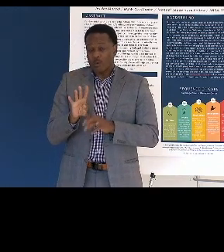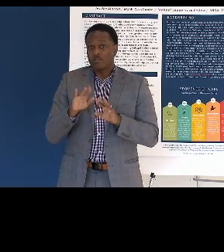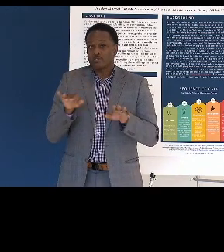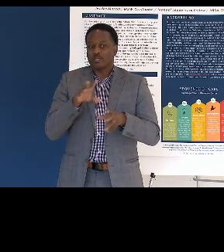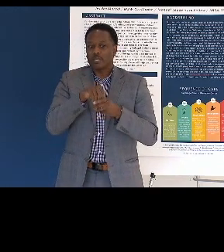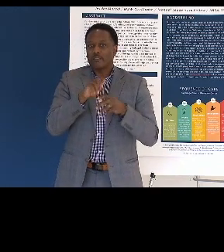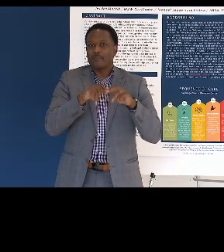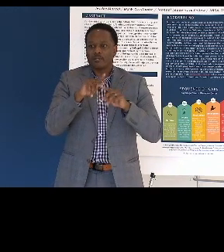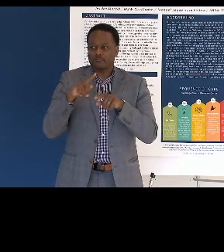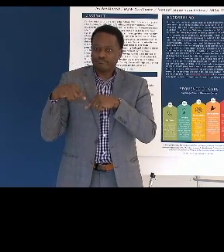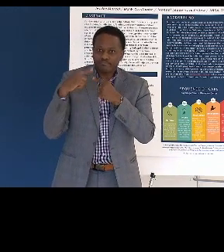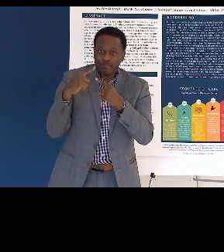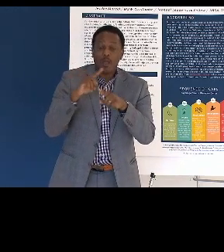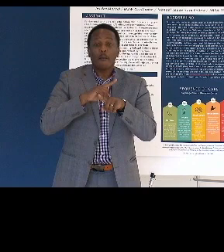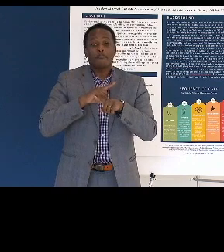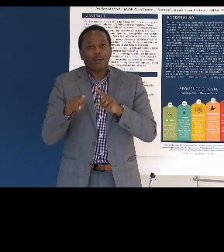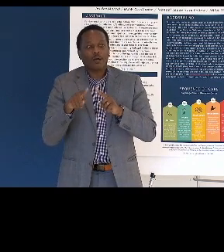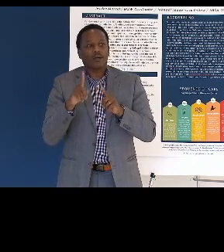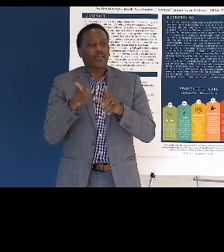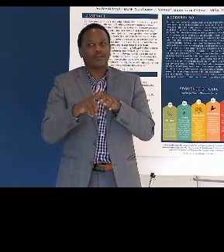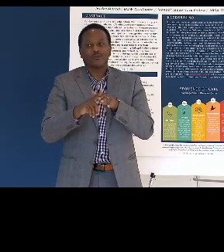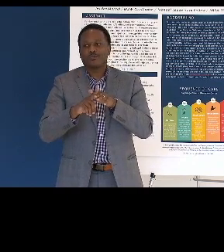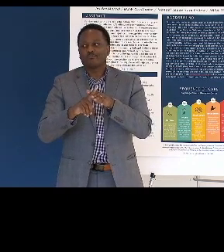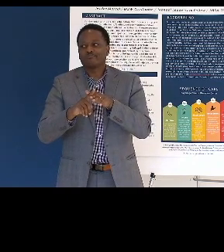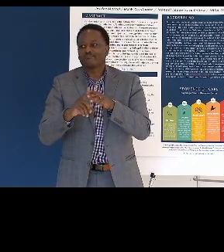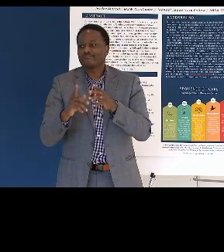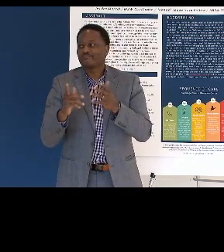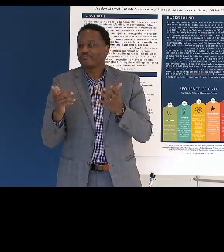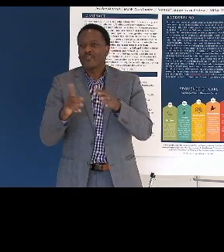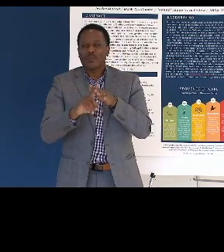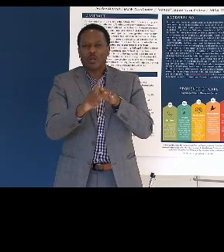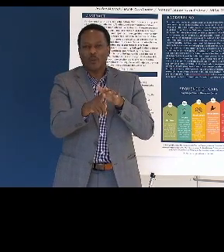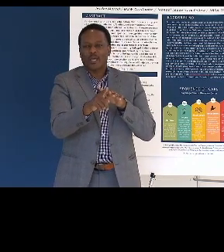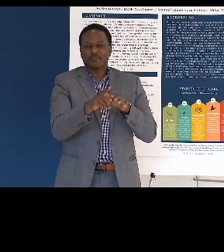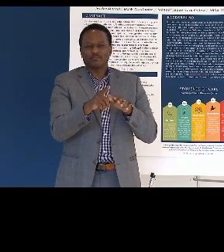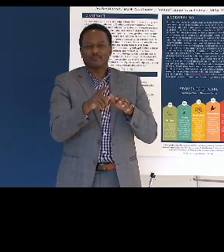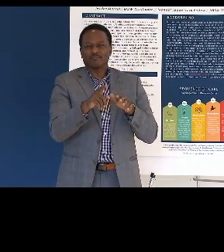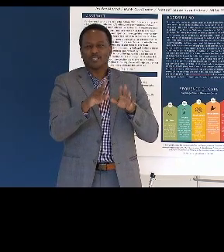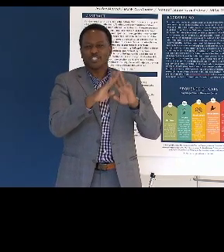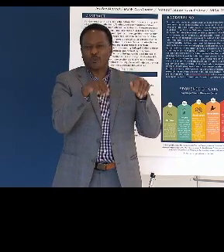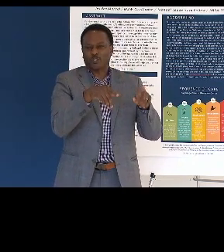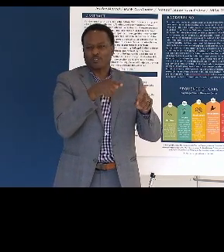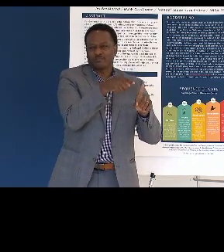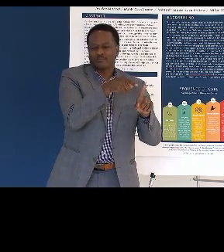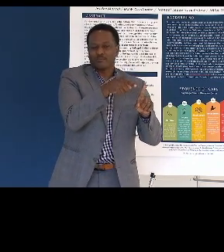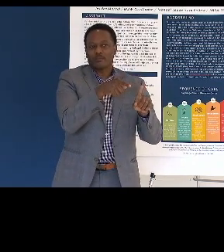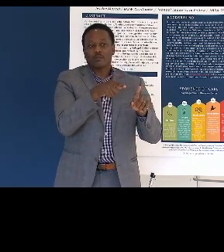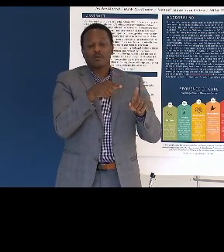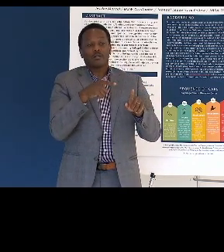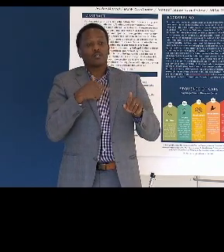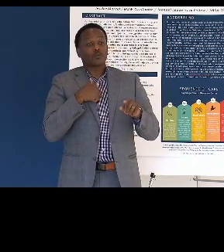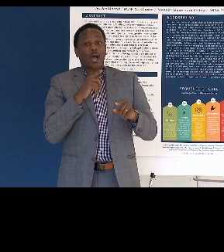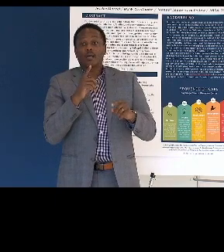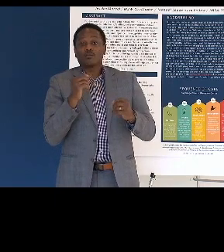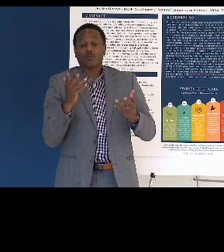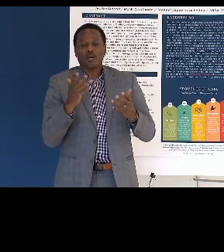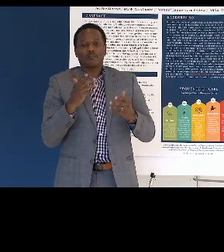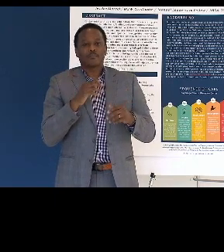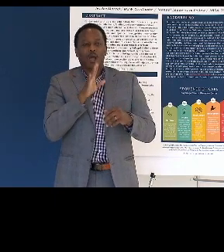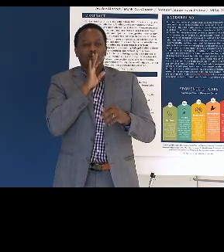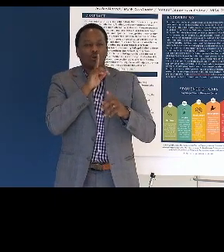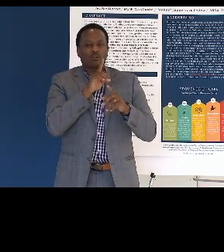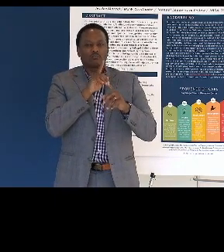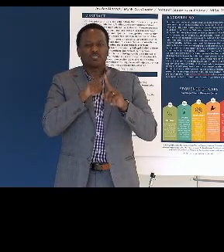building since then, but they had the runaway shelter. So what I did was talk to other staff in